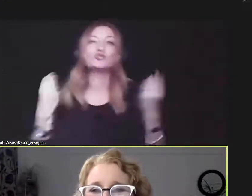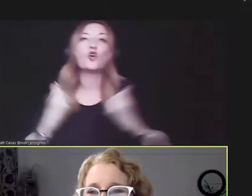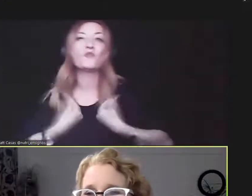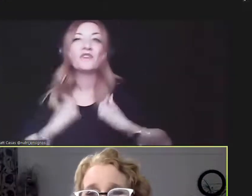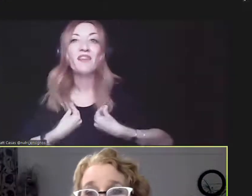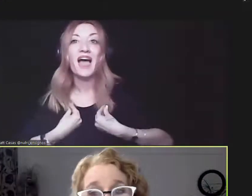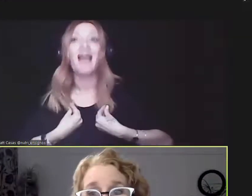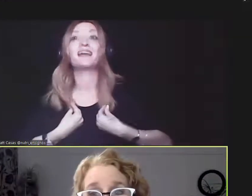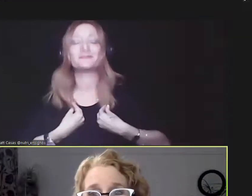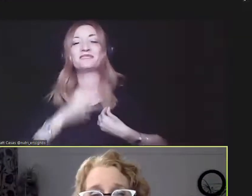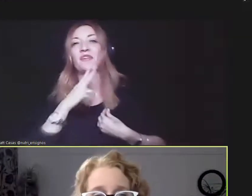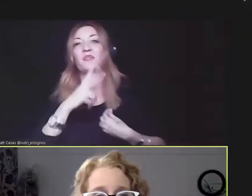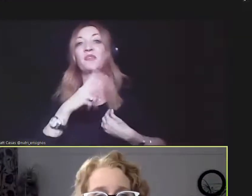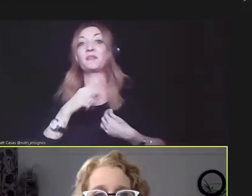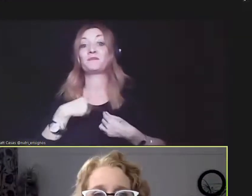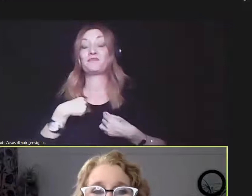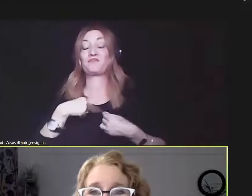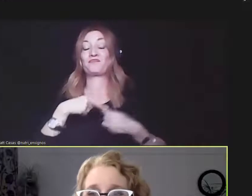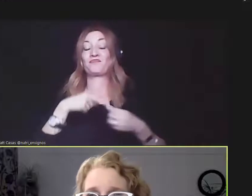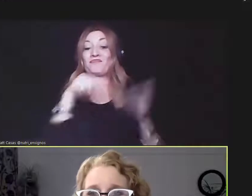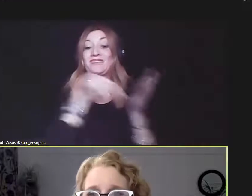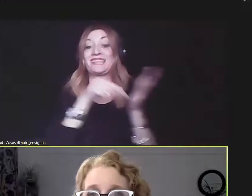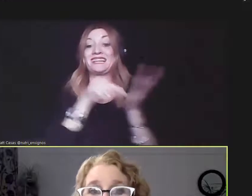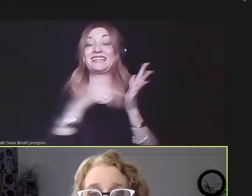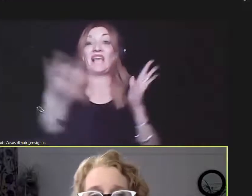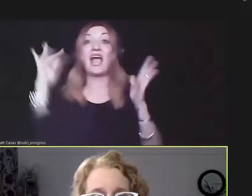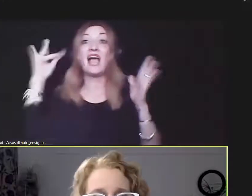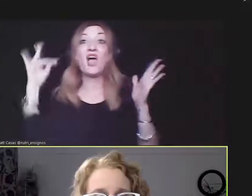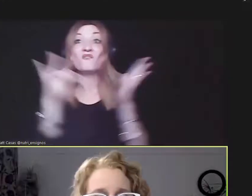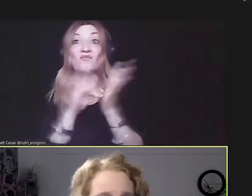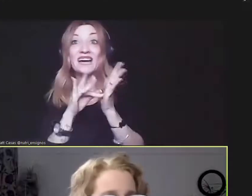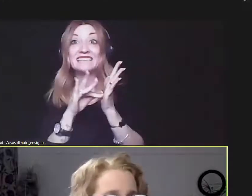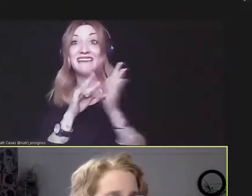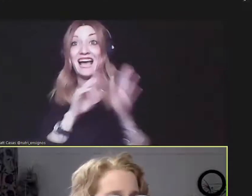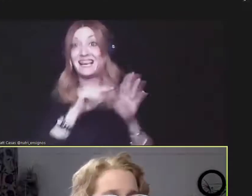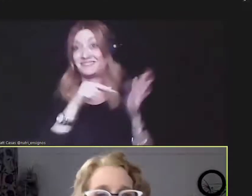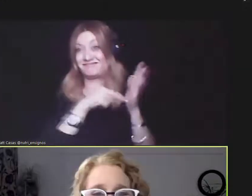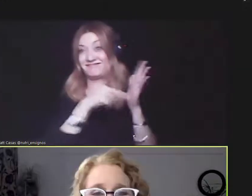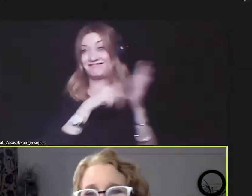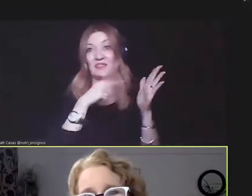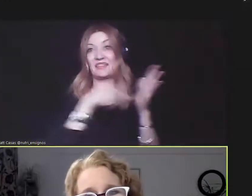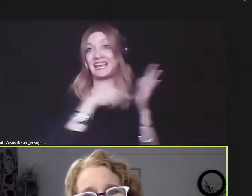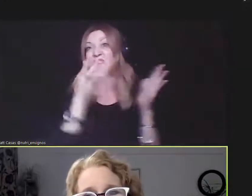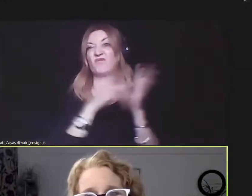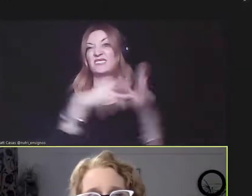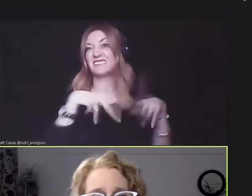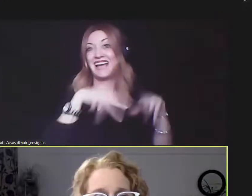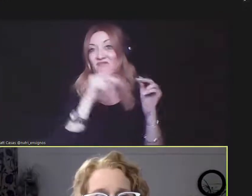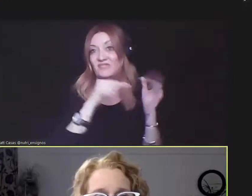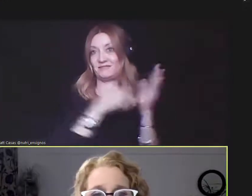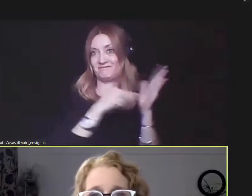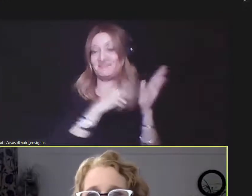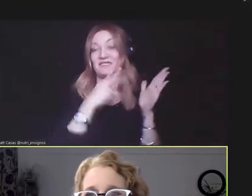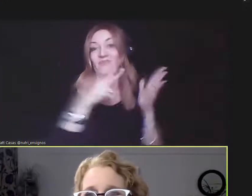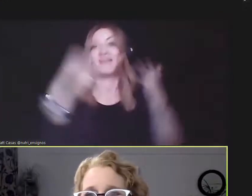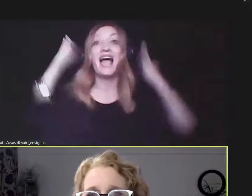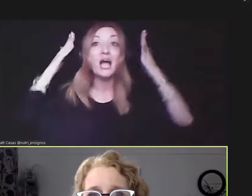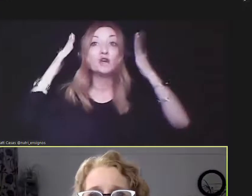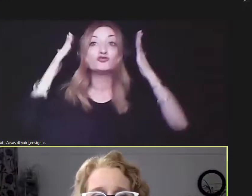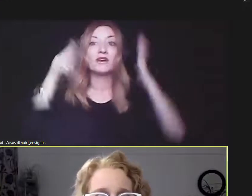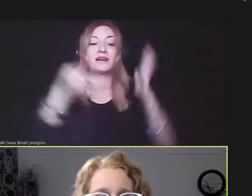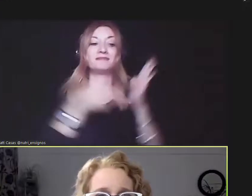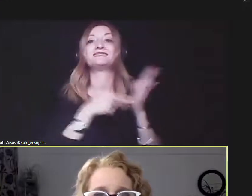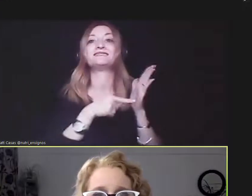it's really a fabulous product, and we are testing it all the time. So please, please, please add that to your